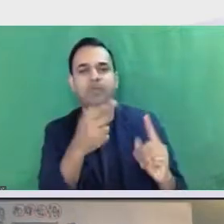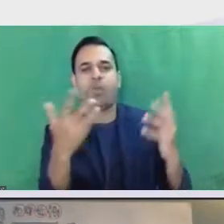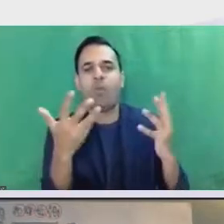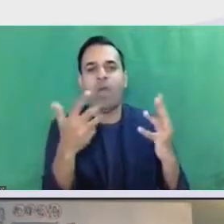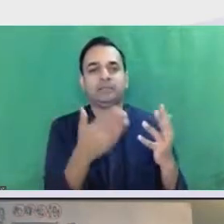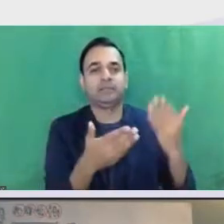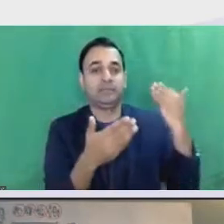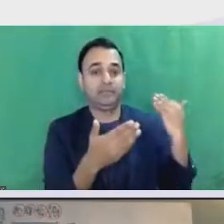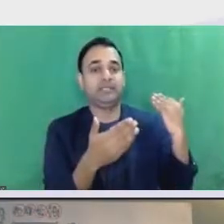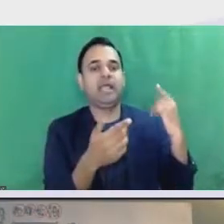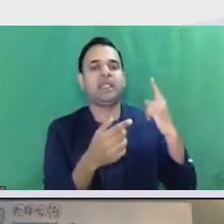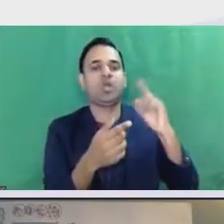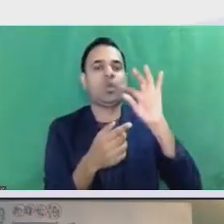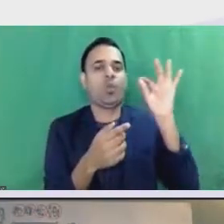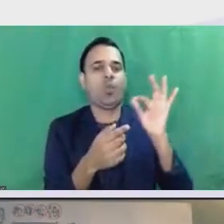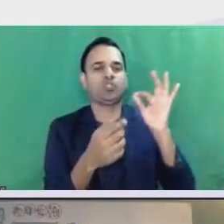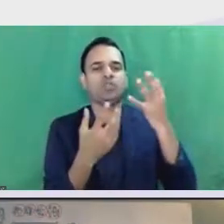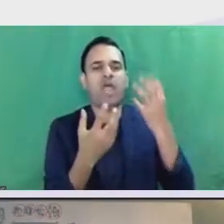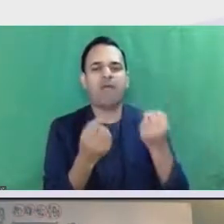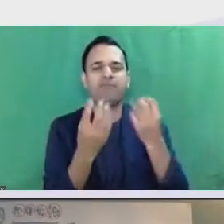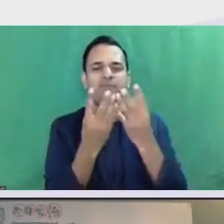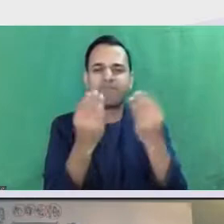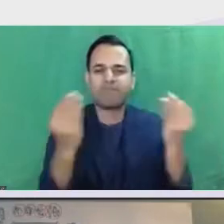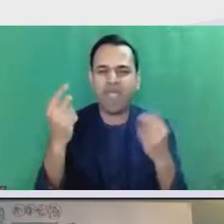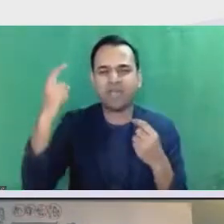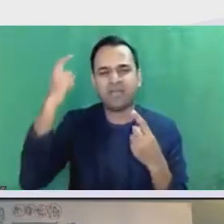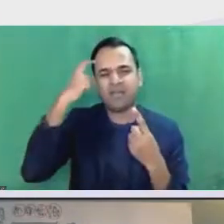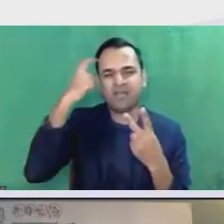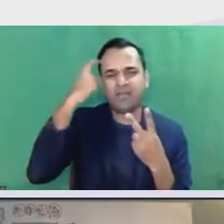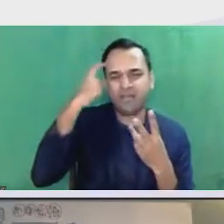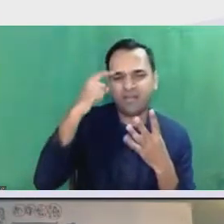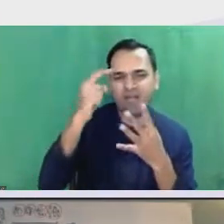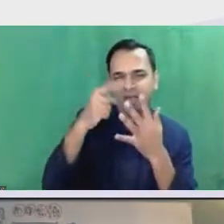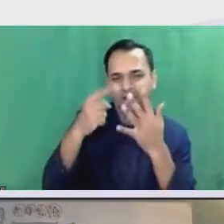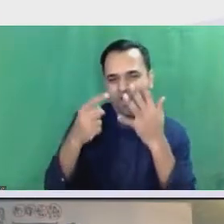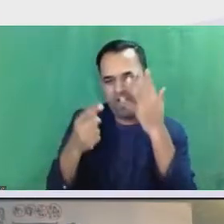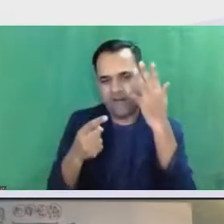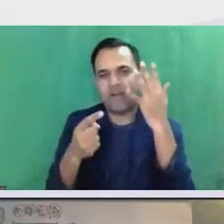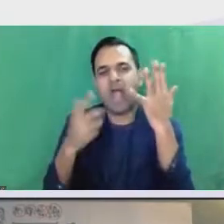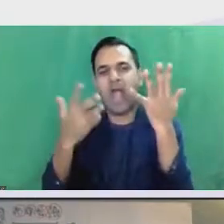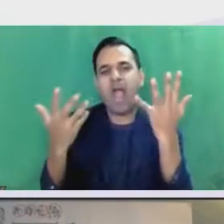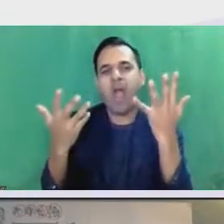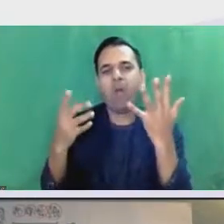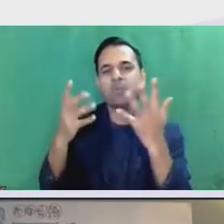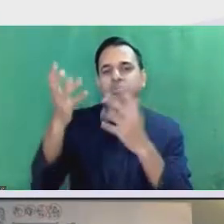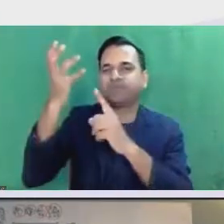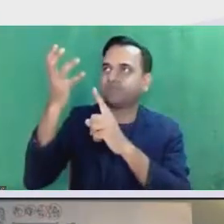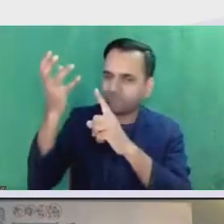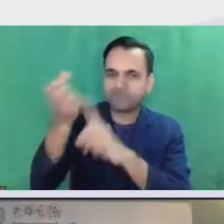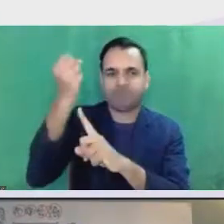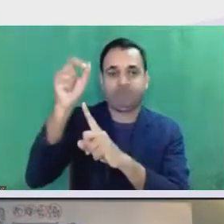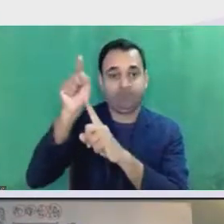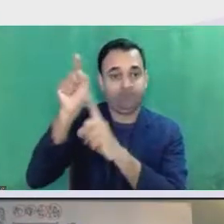elements needed to ensure achieving the 2050 vision of living in harmony with nature? And what are some of